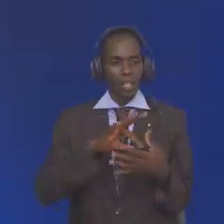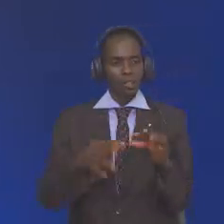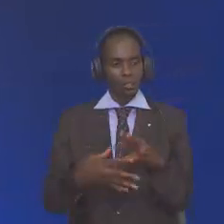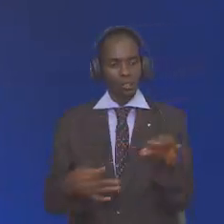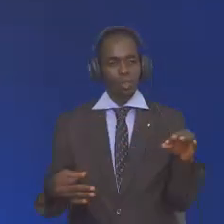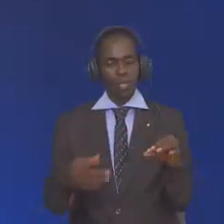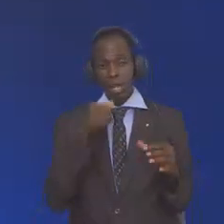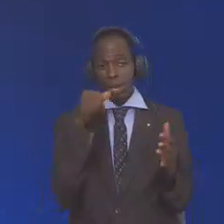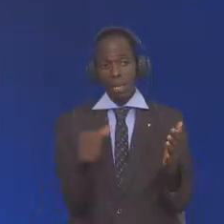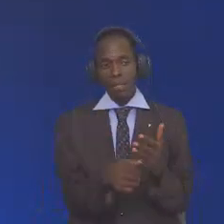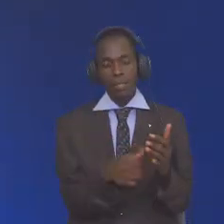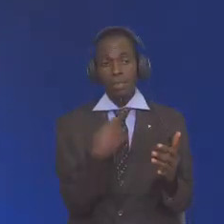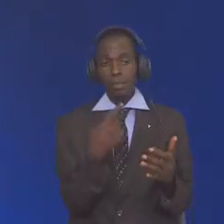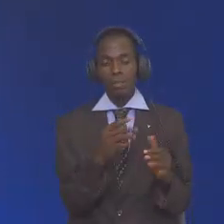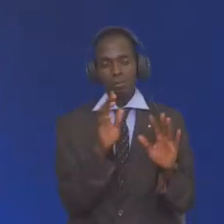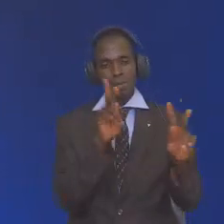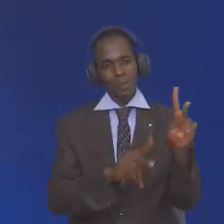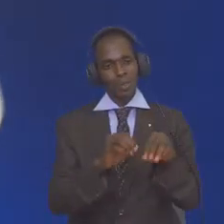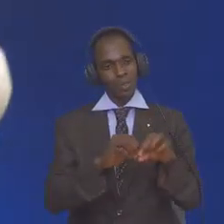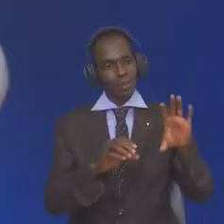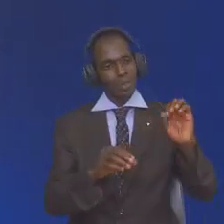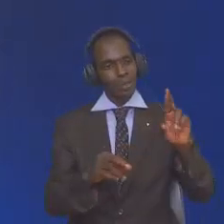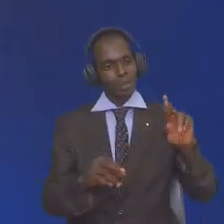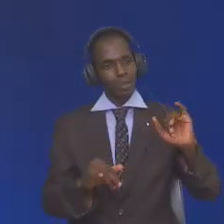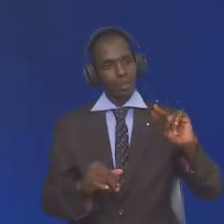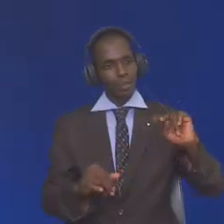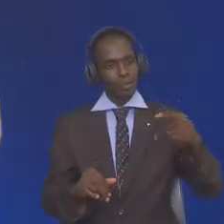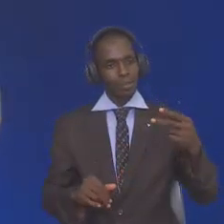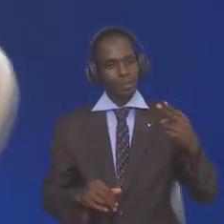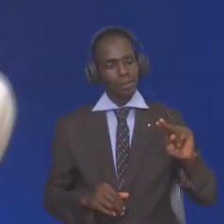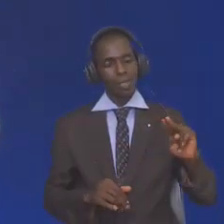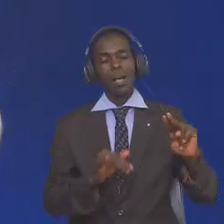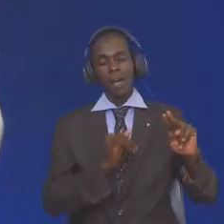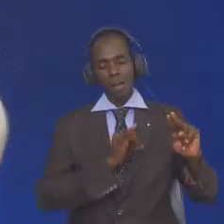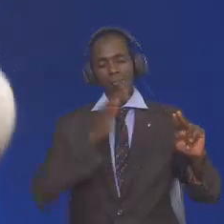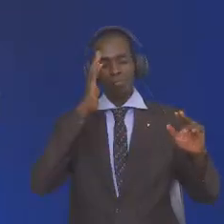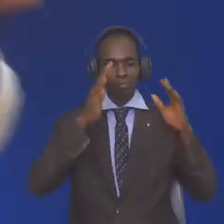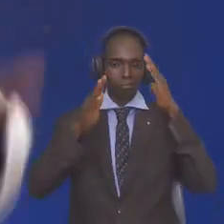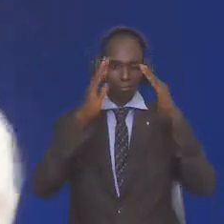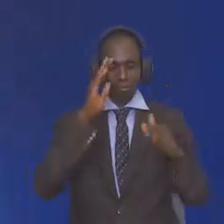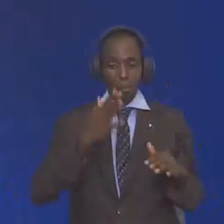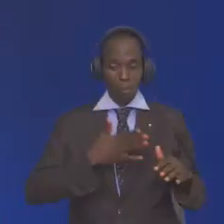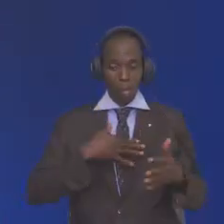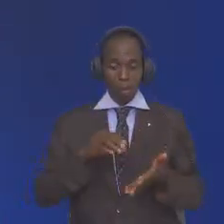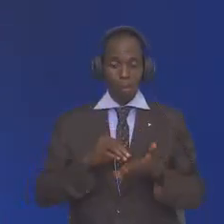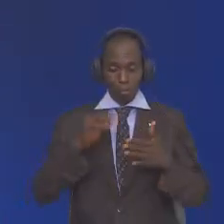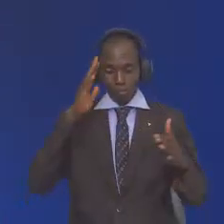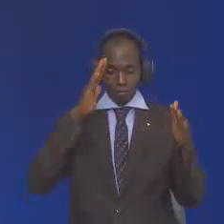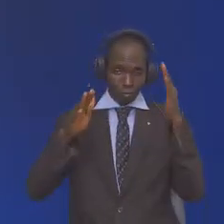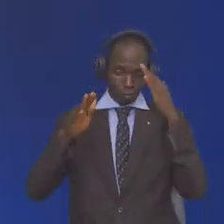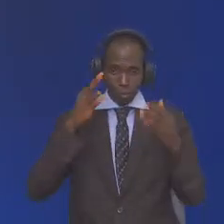said, Corinthians, you know what? I greet you. My salutation, the salutation of me,